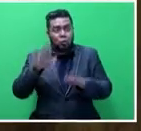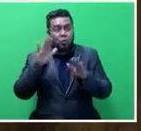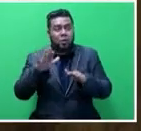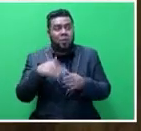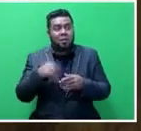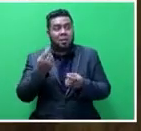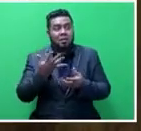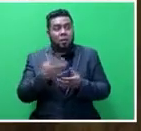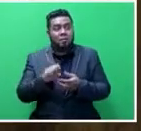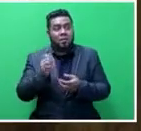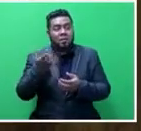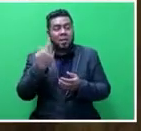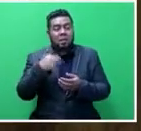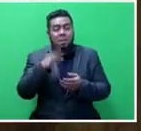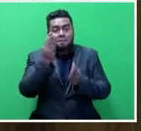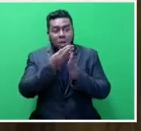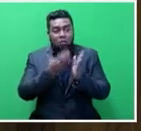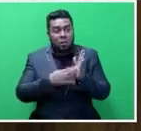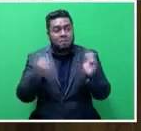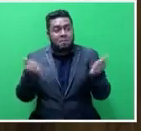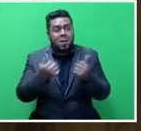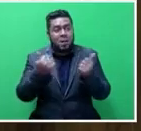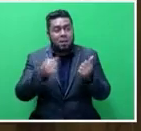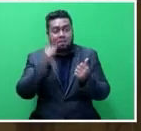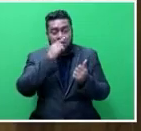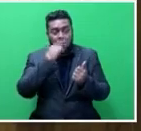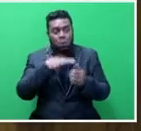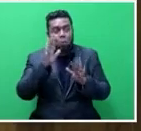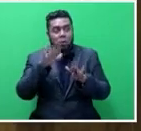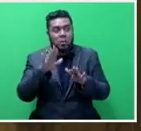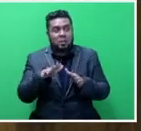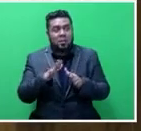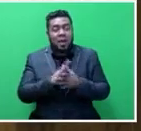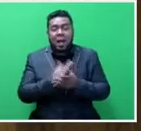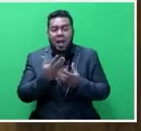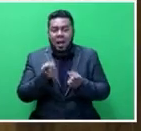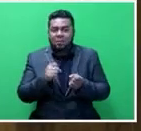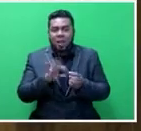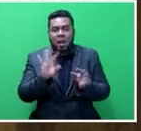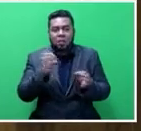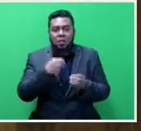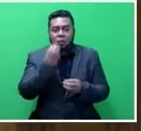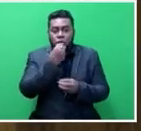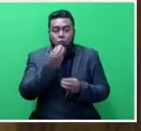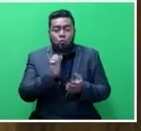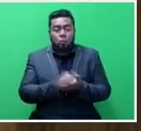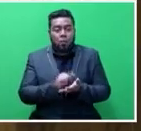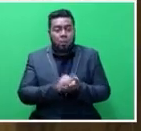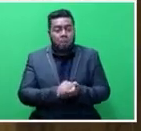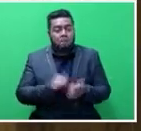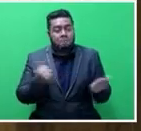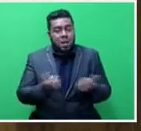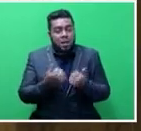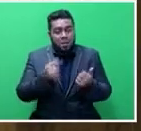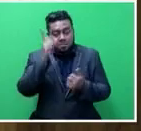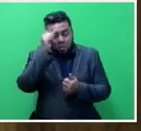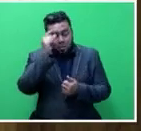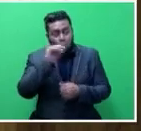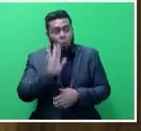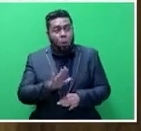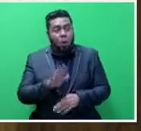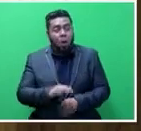budget, many Fijians waited without having had a decent meal. Many Fijians